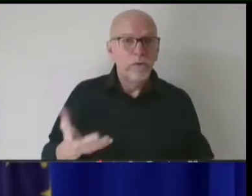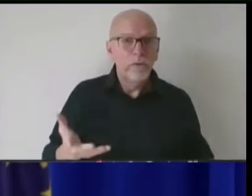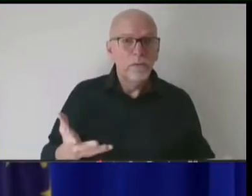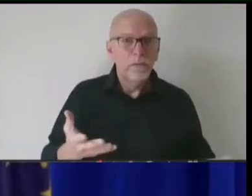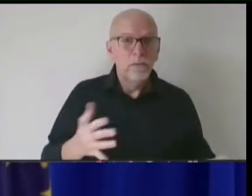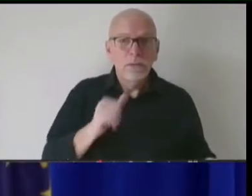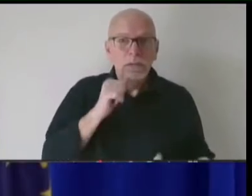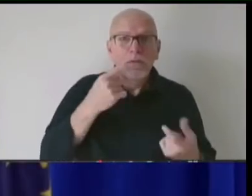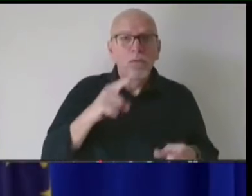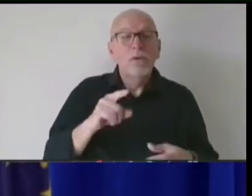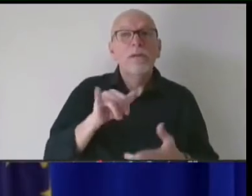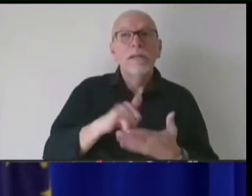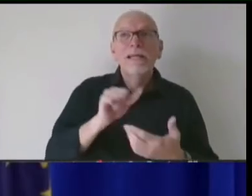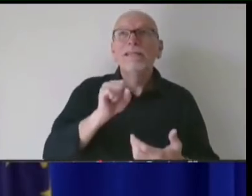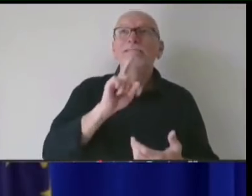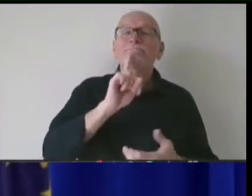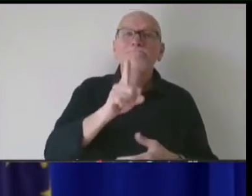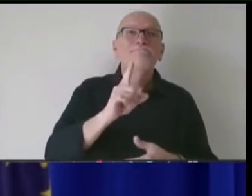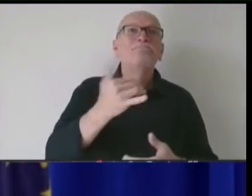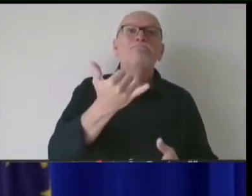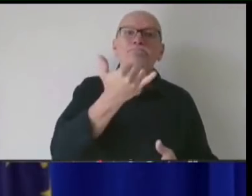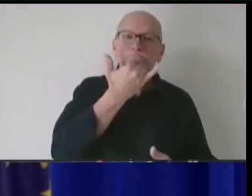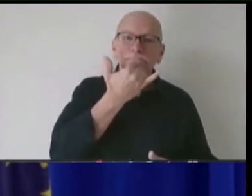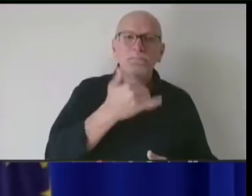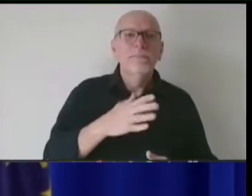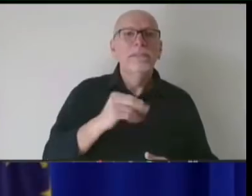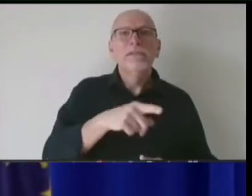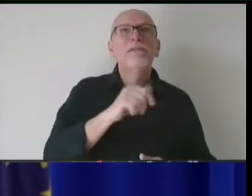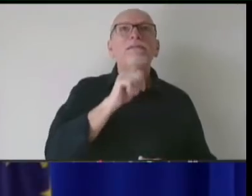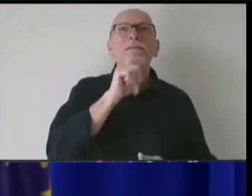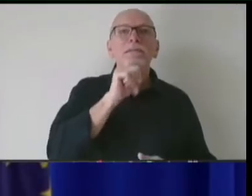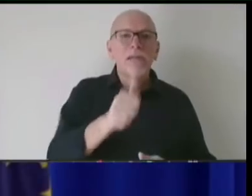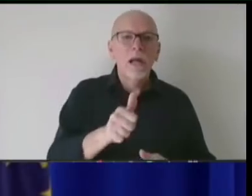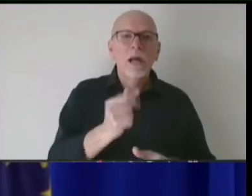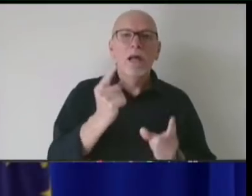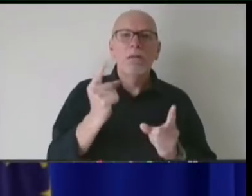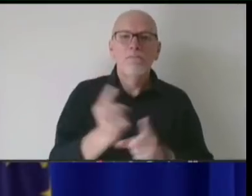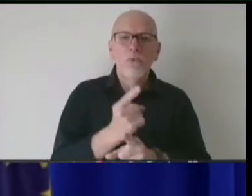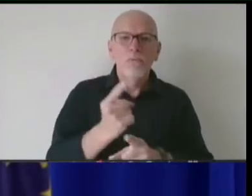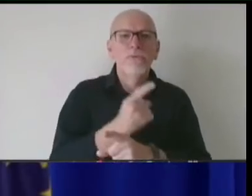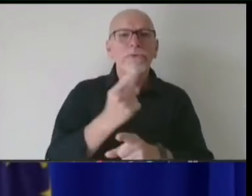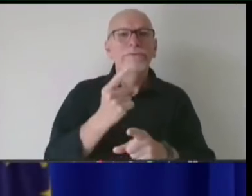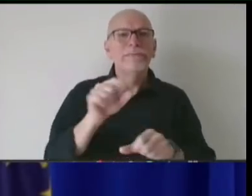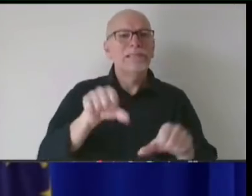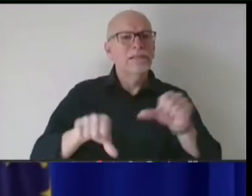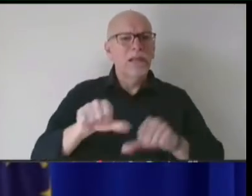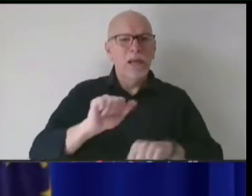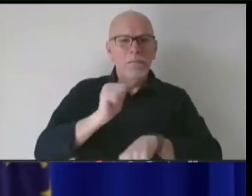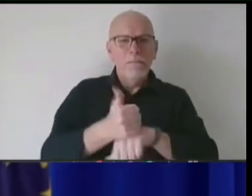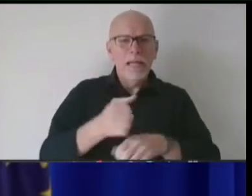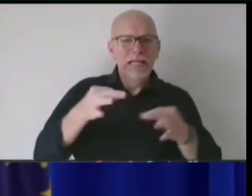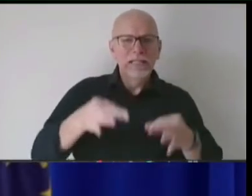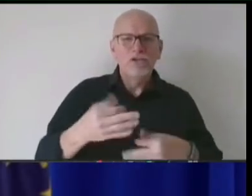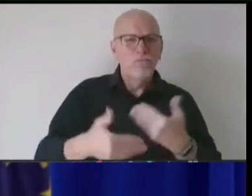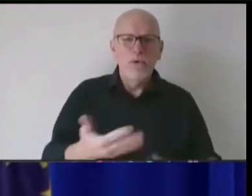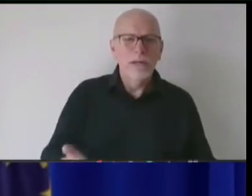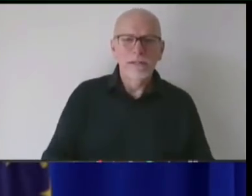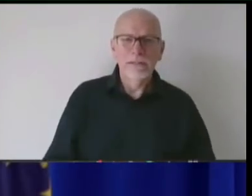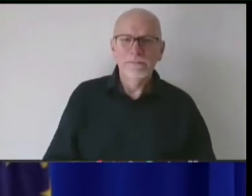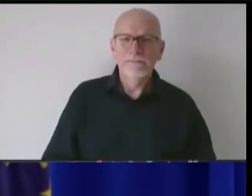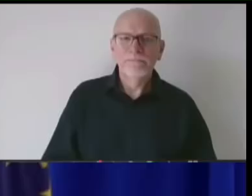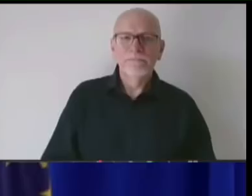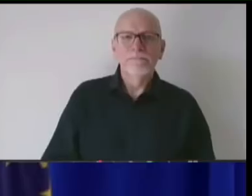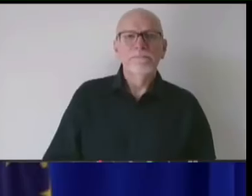is absolutely incorrect and not an appropriate or science-based decision-making process.